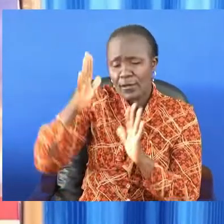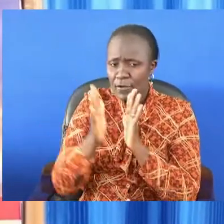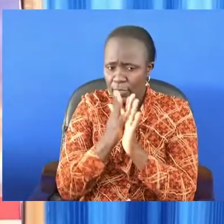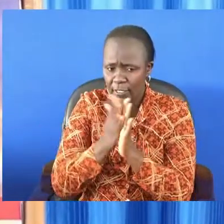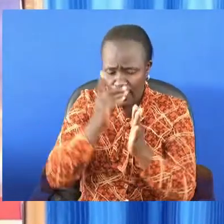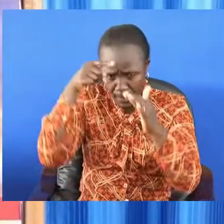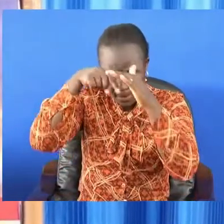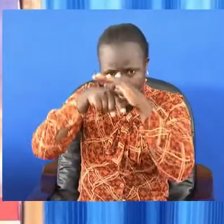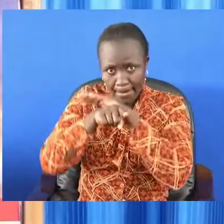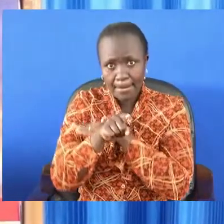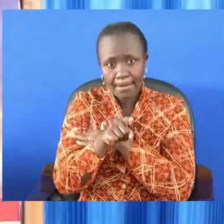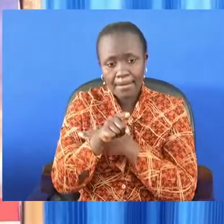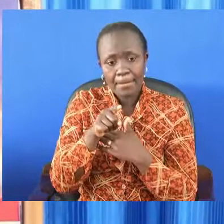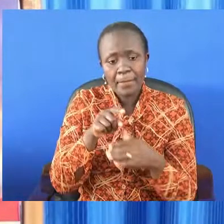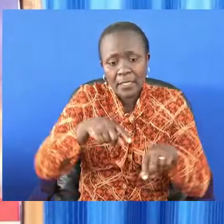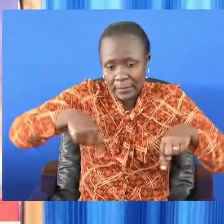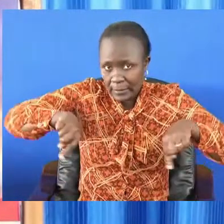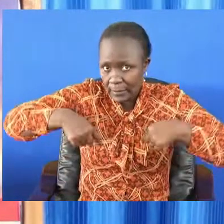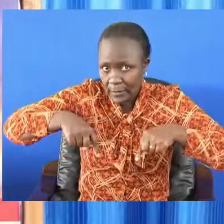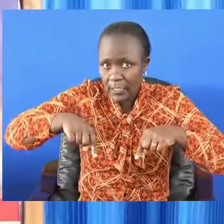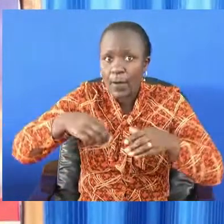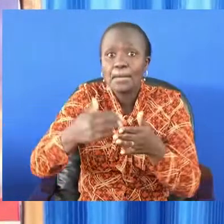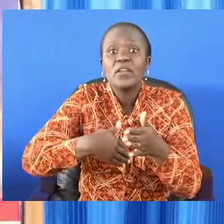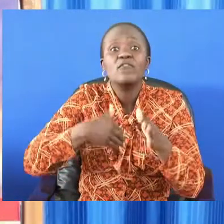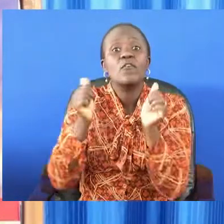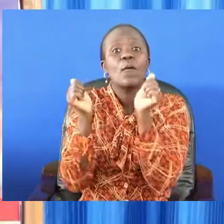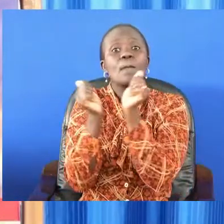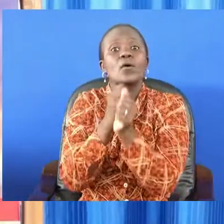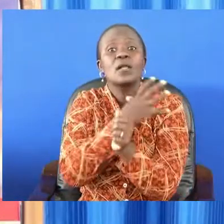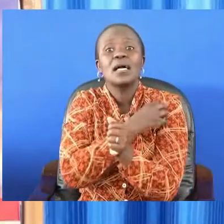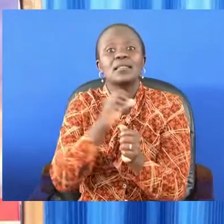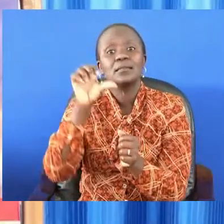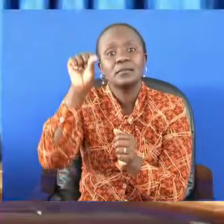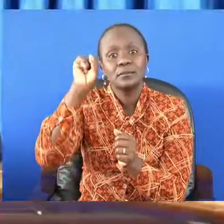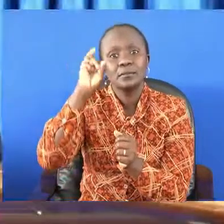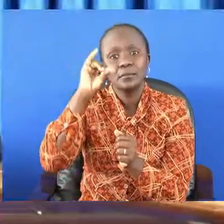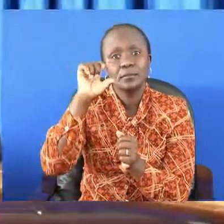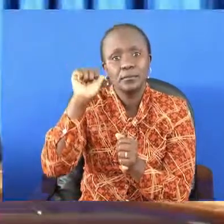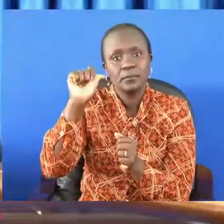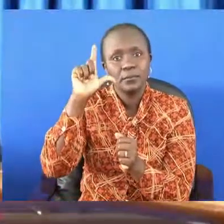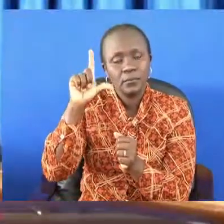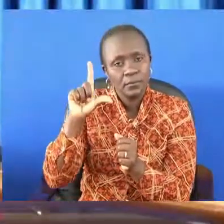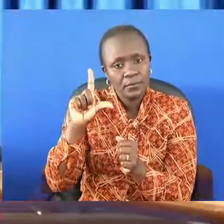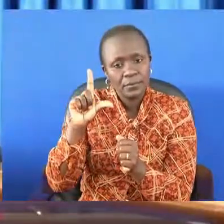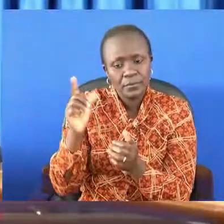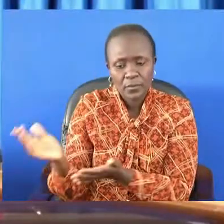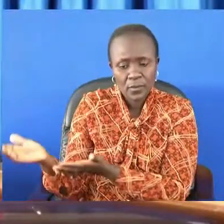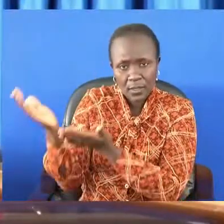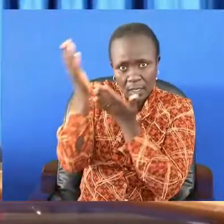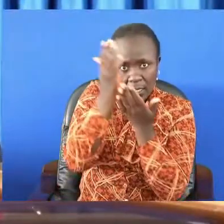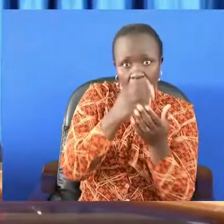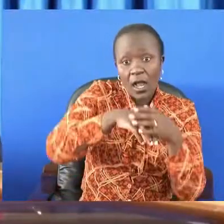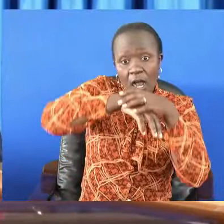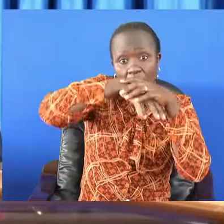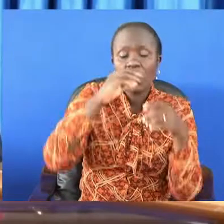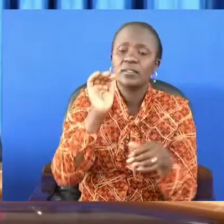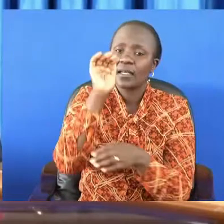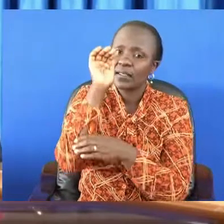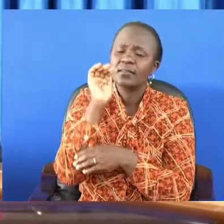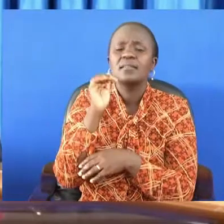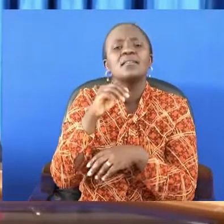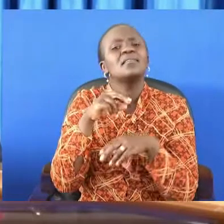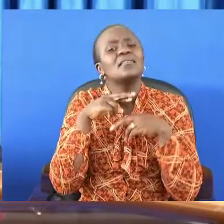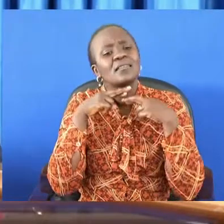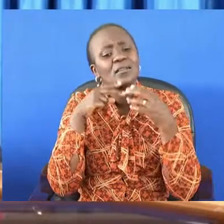rushed in, and fell trembling before Paul and Silas. He then brought them out and asked,